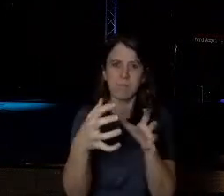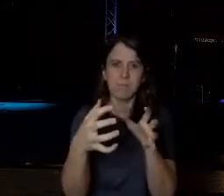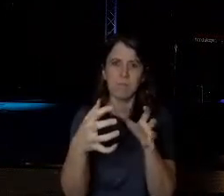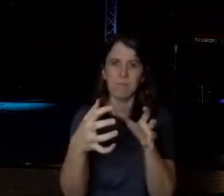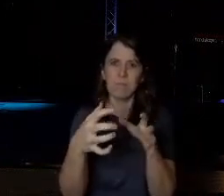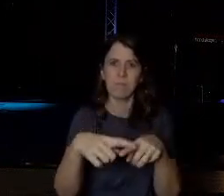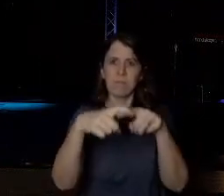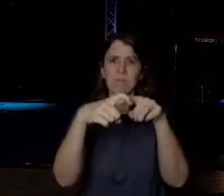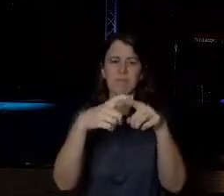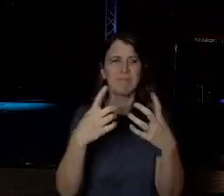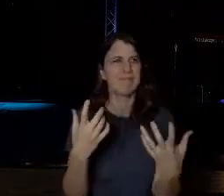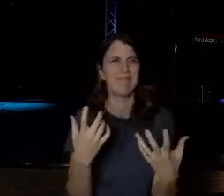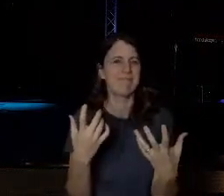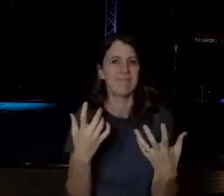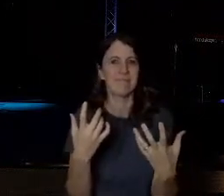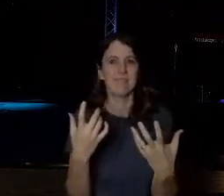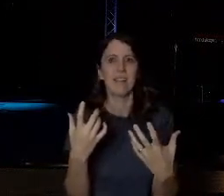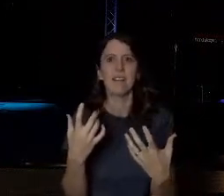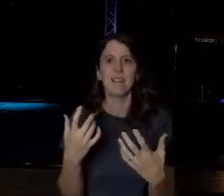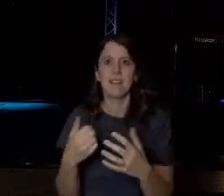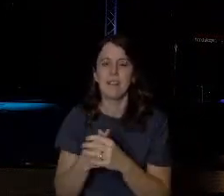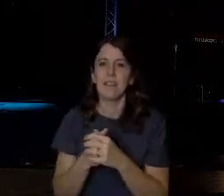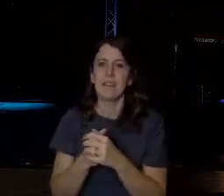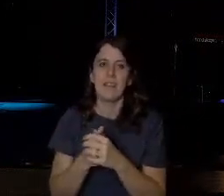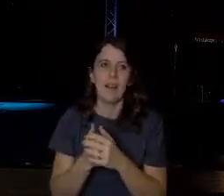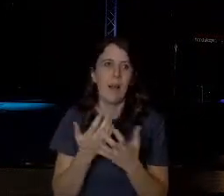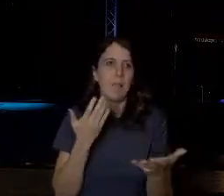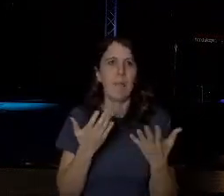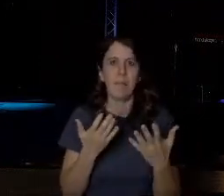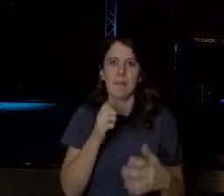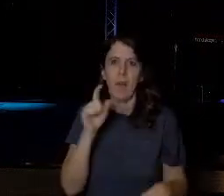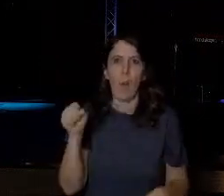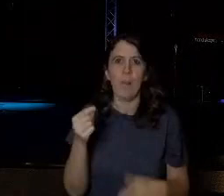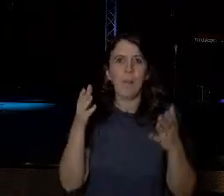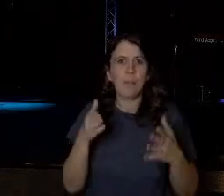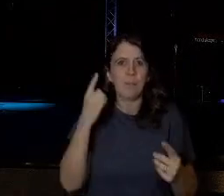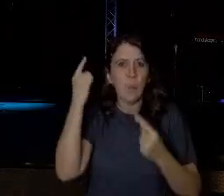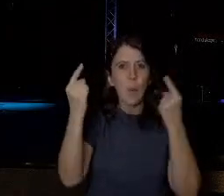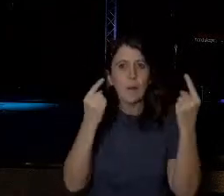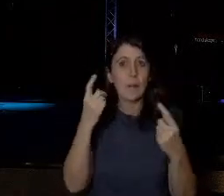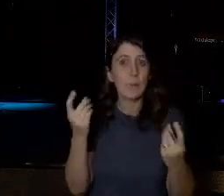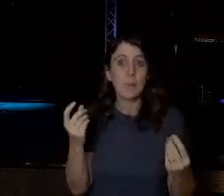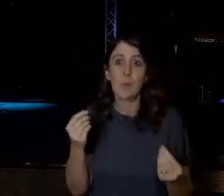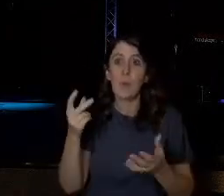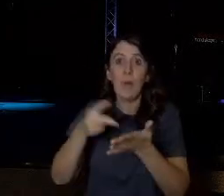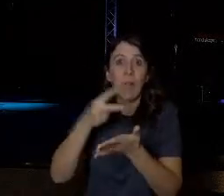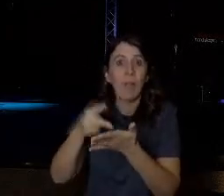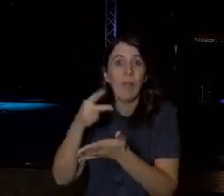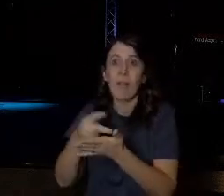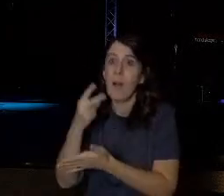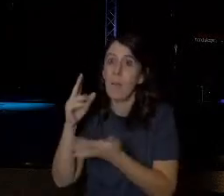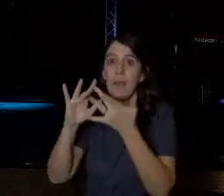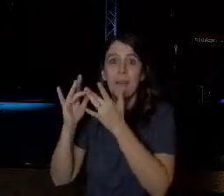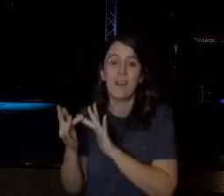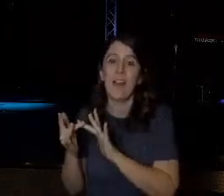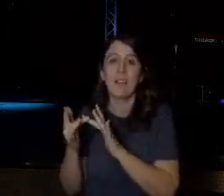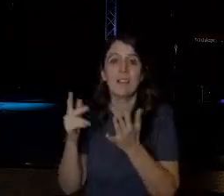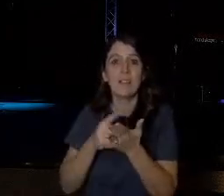went down here? I'm not the only one wondering that. Probably not even the only one in this room. All you need to do is just go online and Google the missing